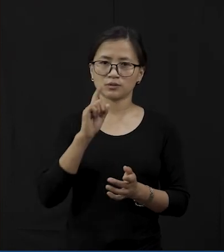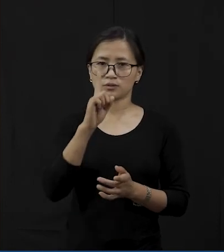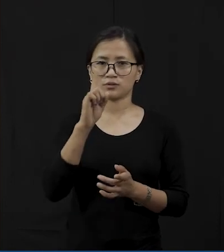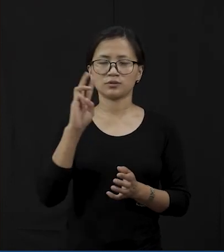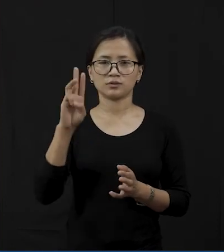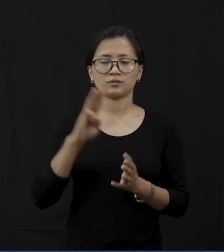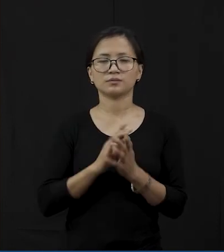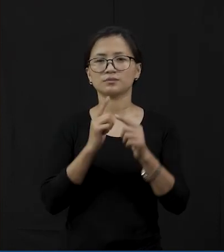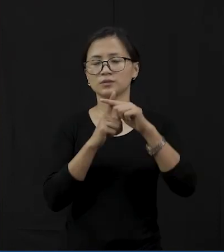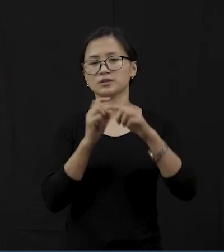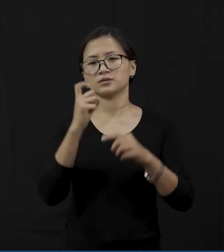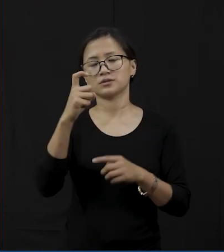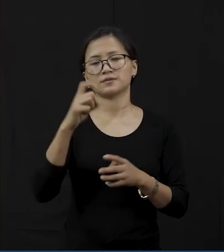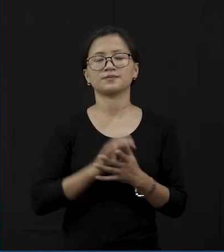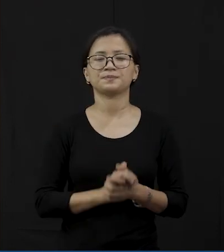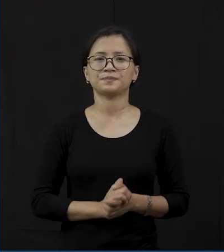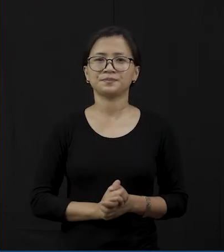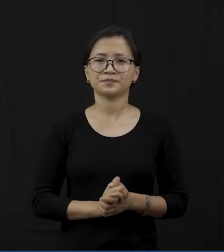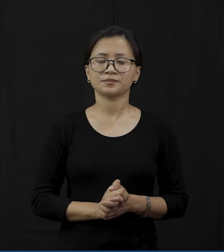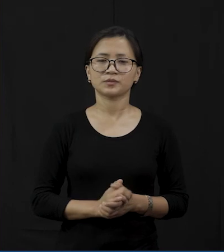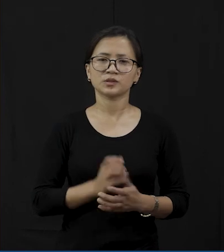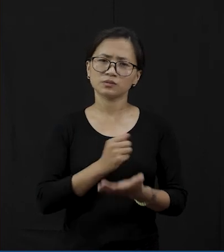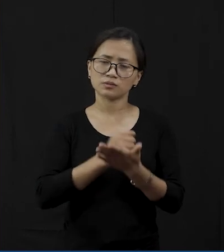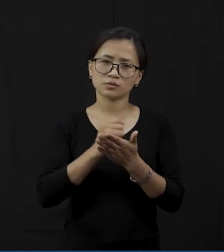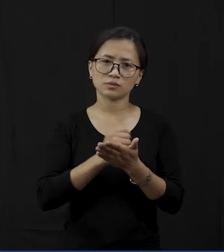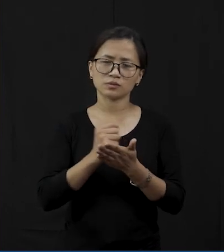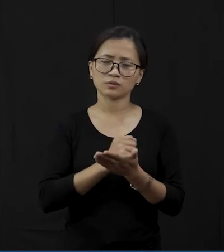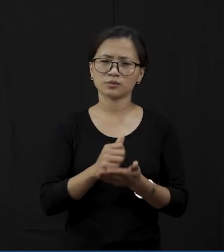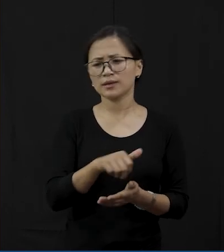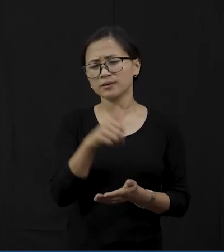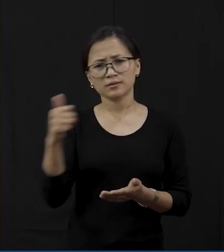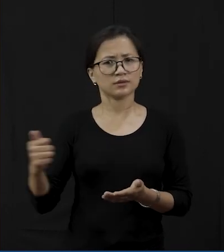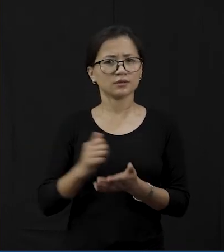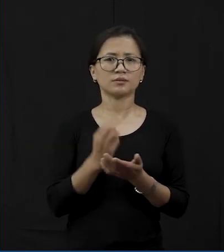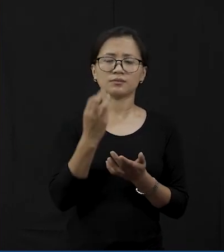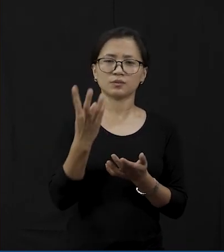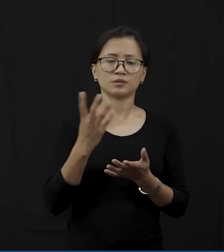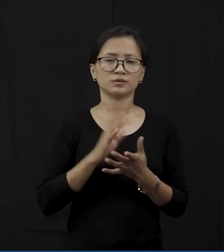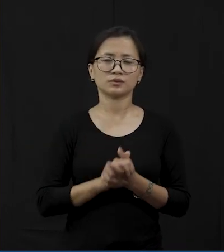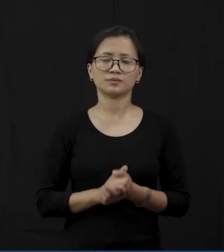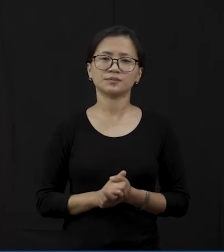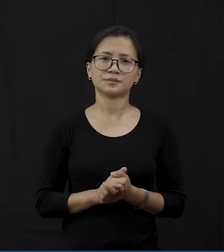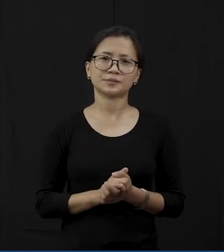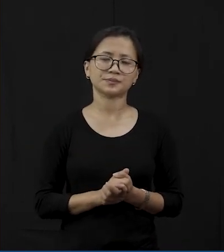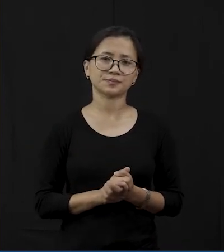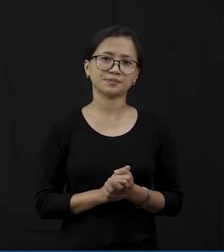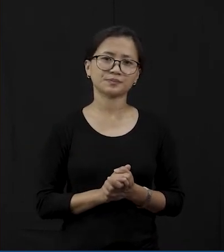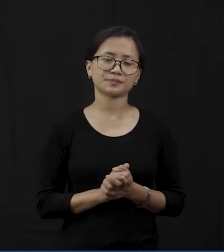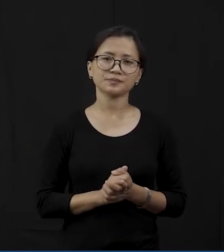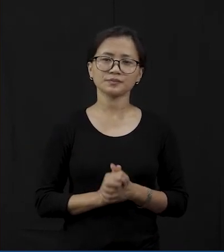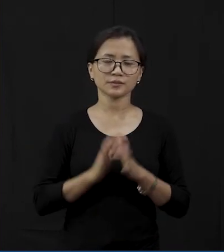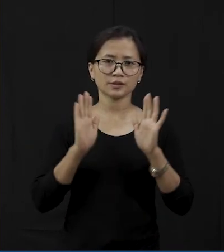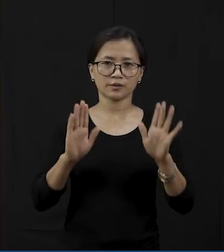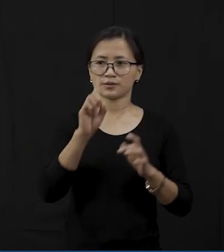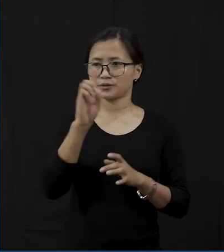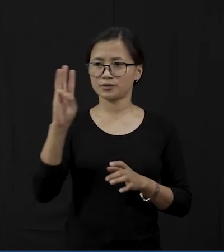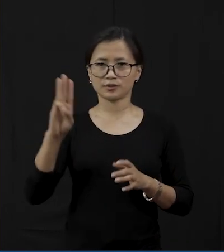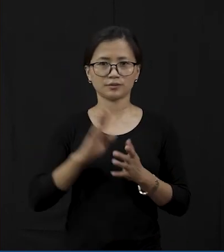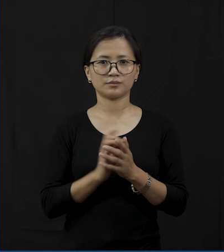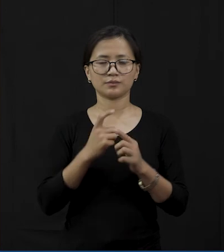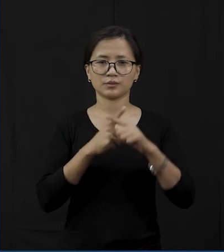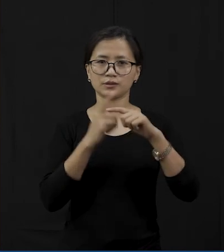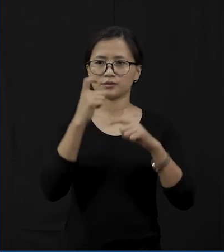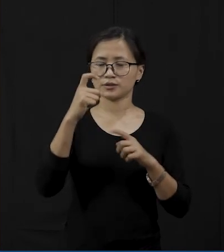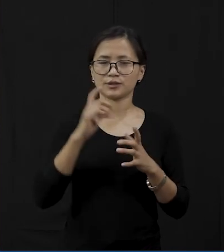plus 7. But you can try it out with any number. You can take any number. So here, 13 plus